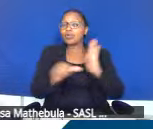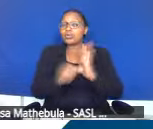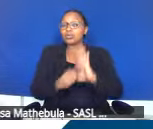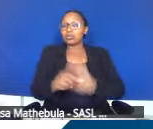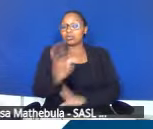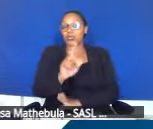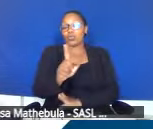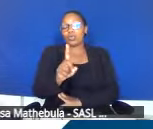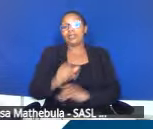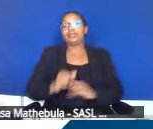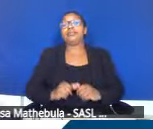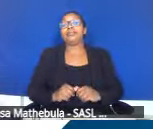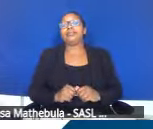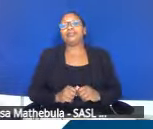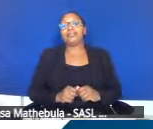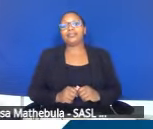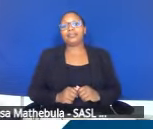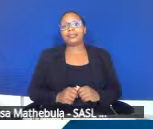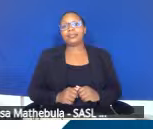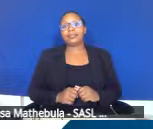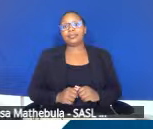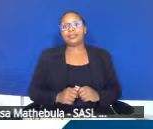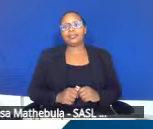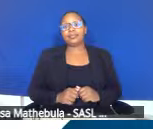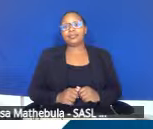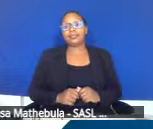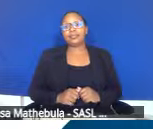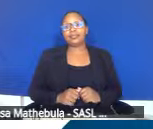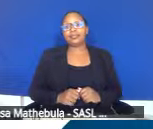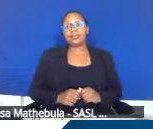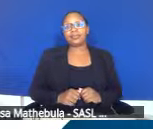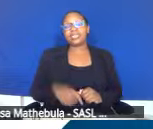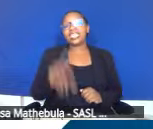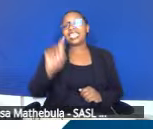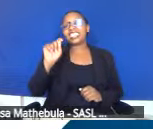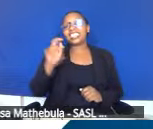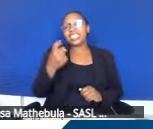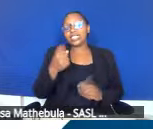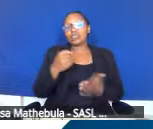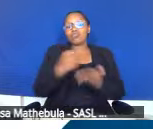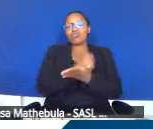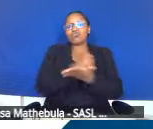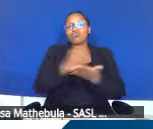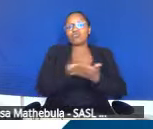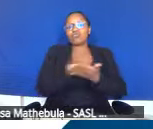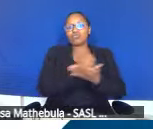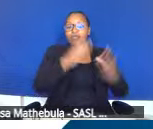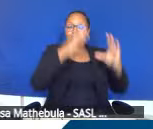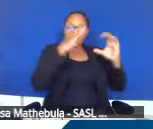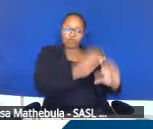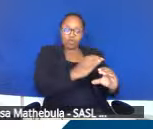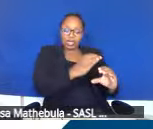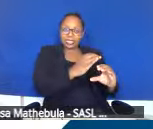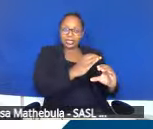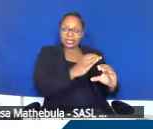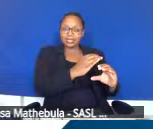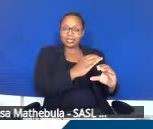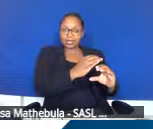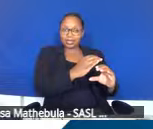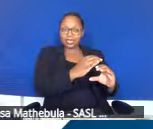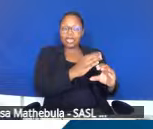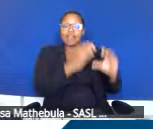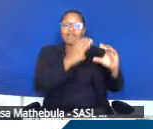at the tax legislation primarily looks at the